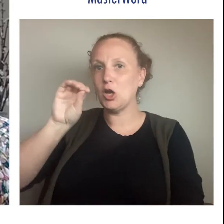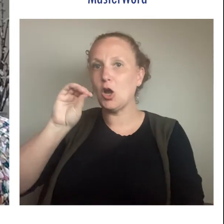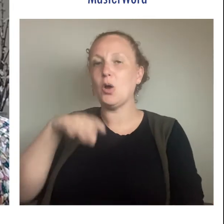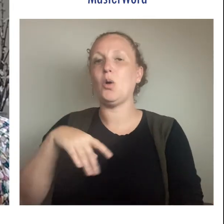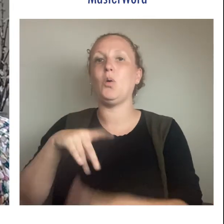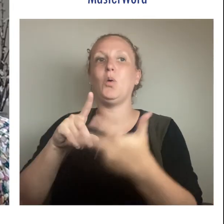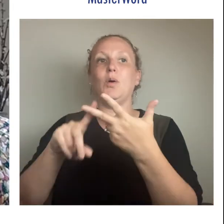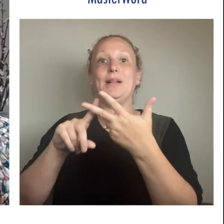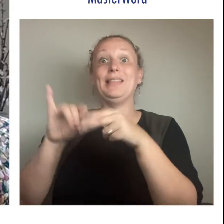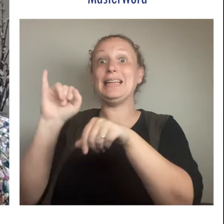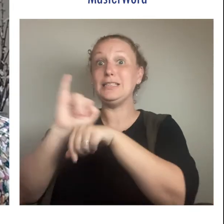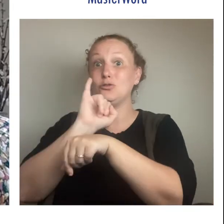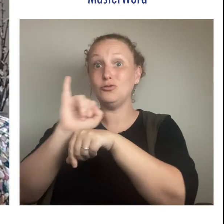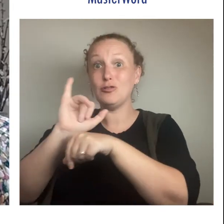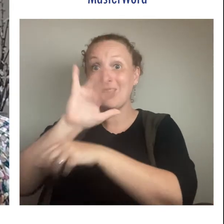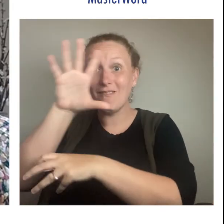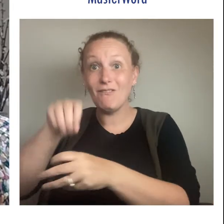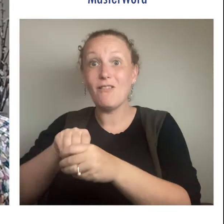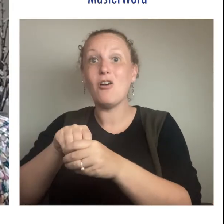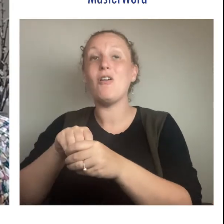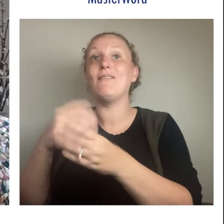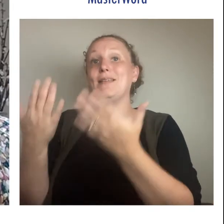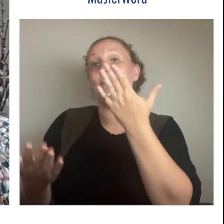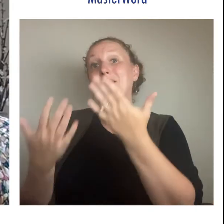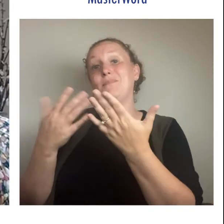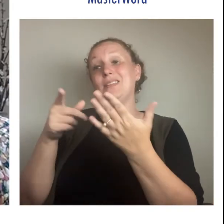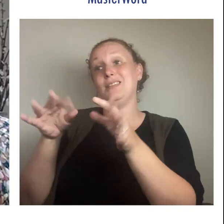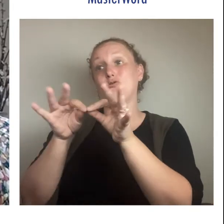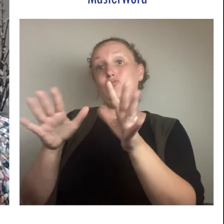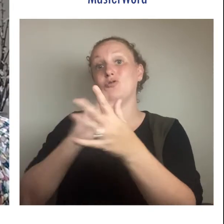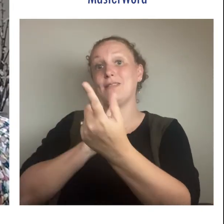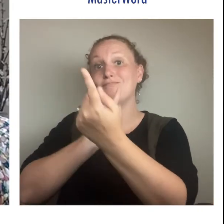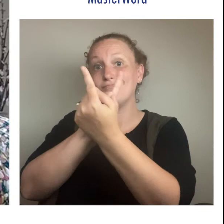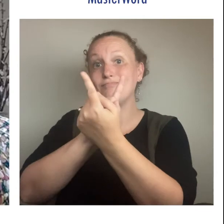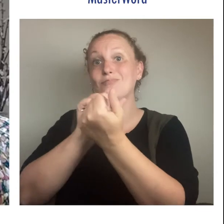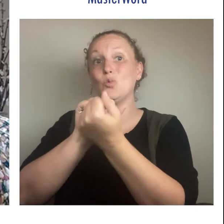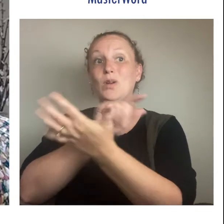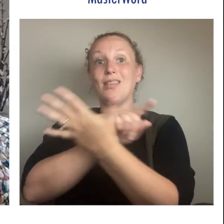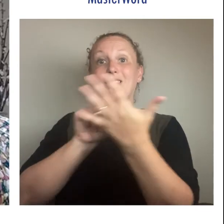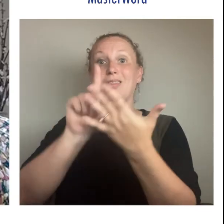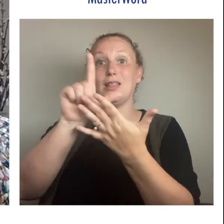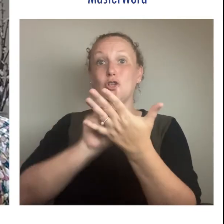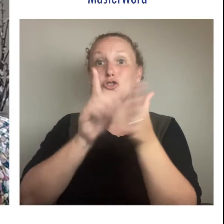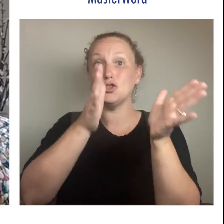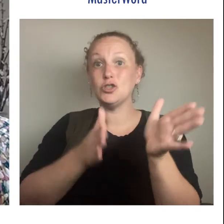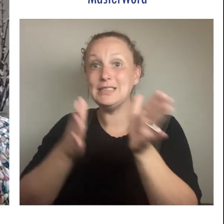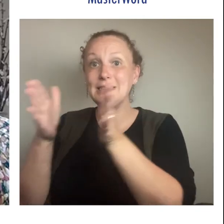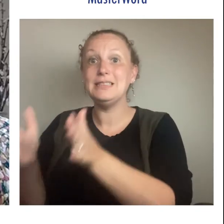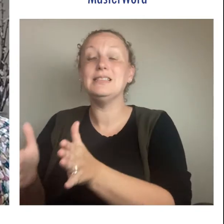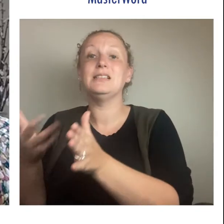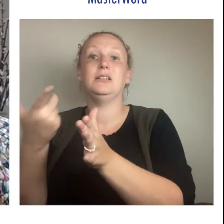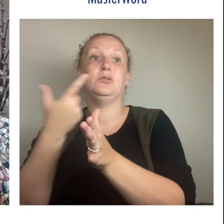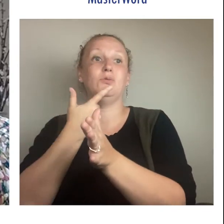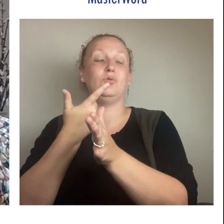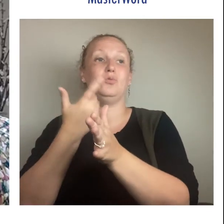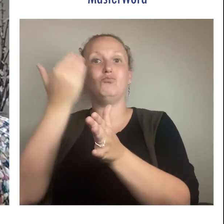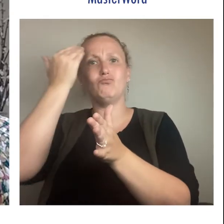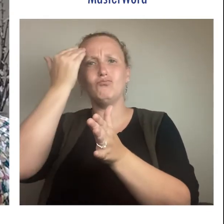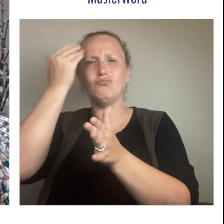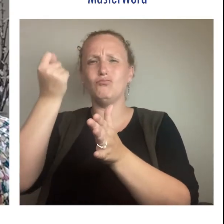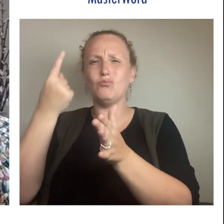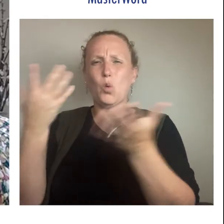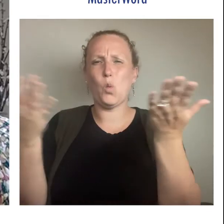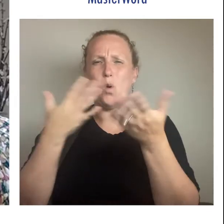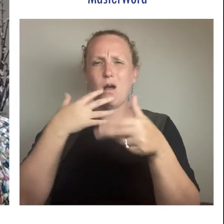that's involved beforehand, maybe meeting with the attorneys to understand the issues involved,